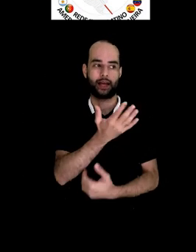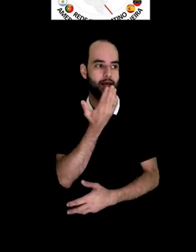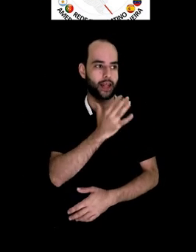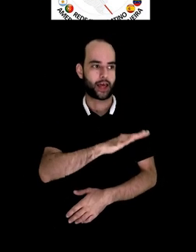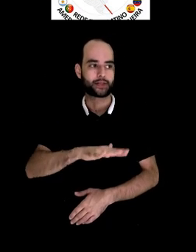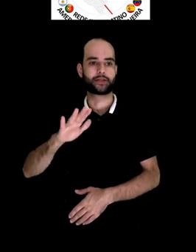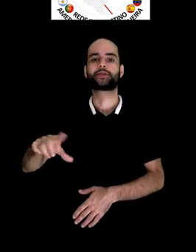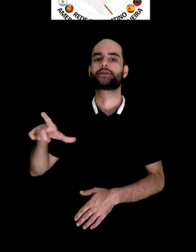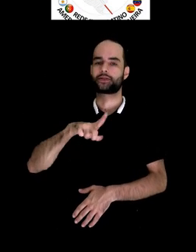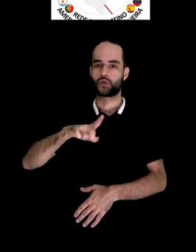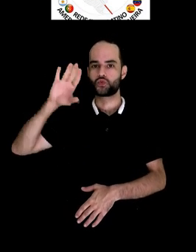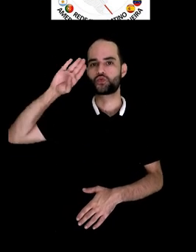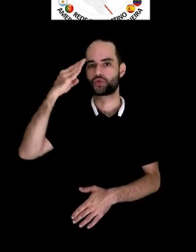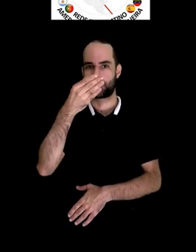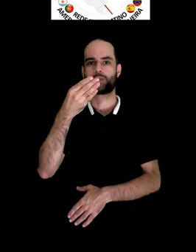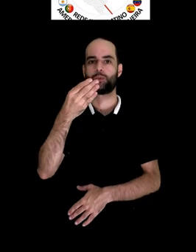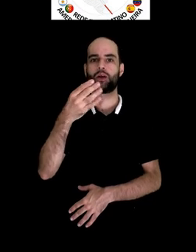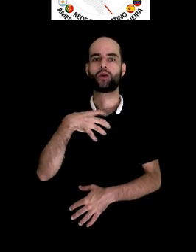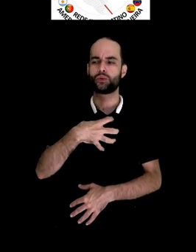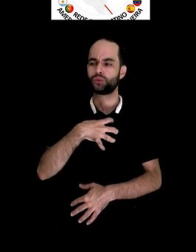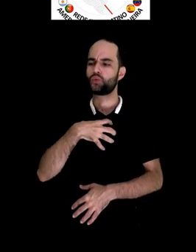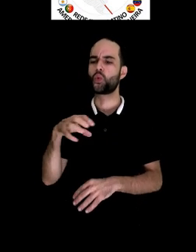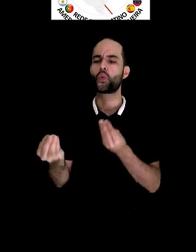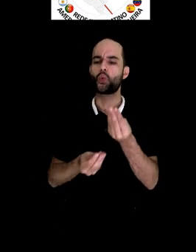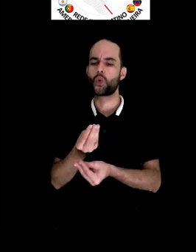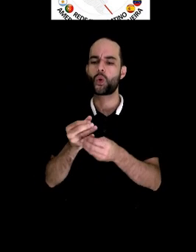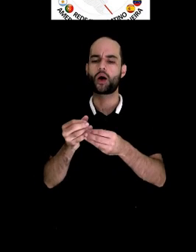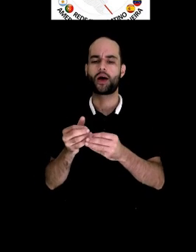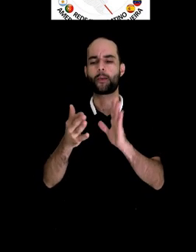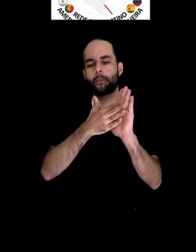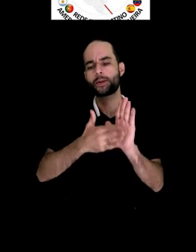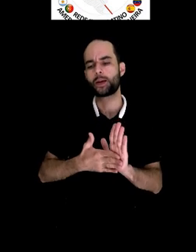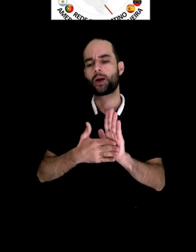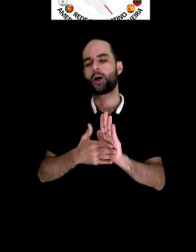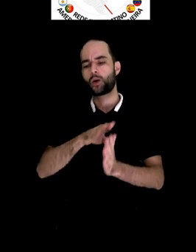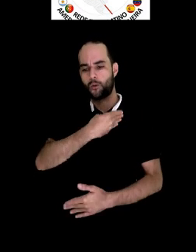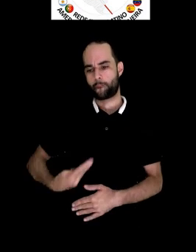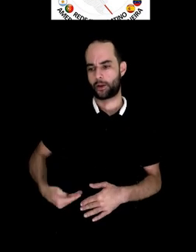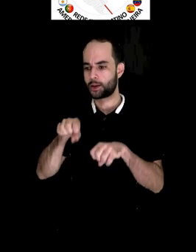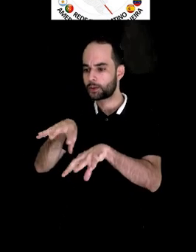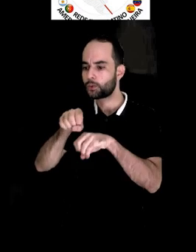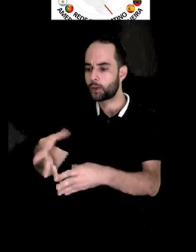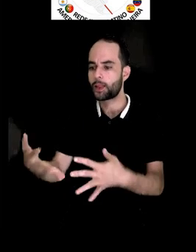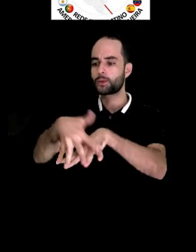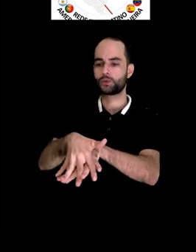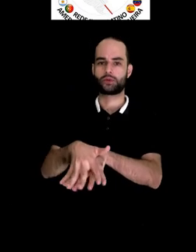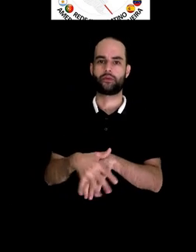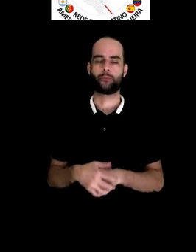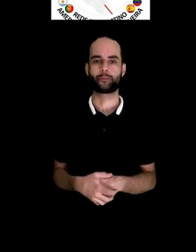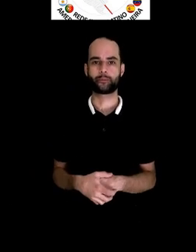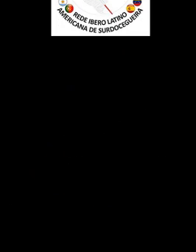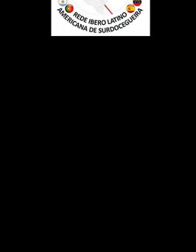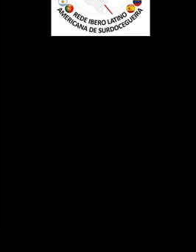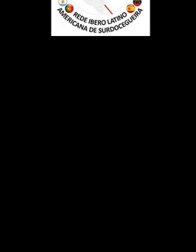on the right wears a white shirt, but it is possible to see only his chest, his